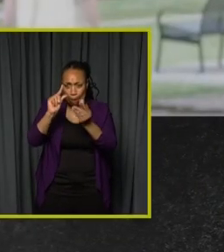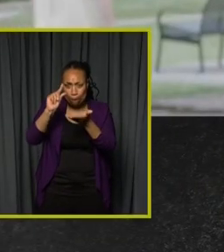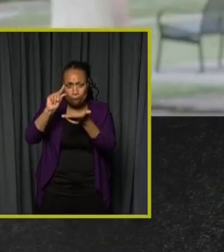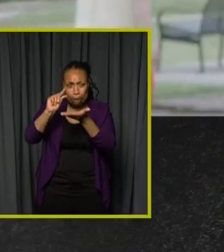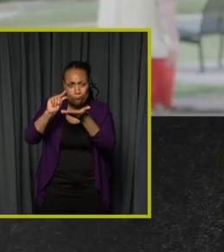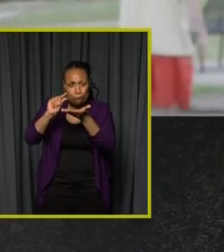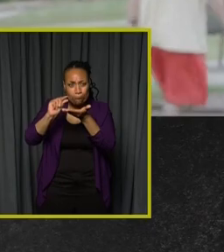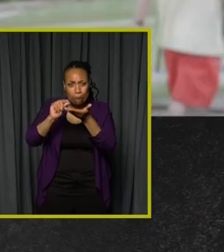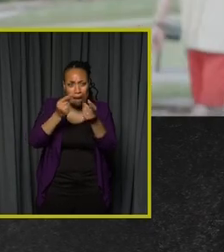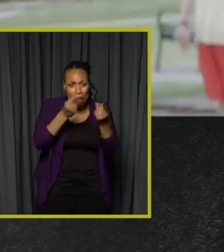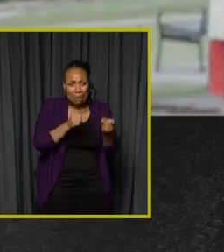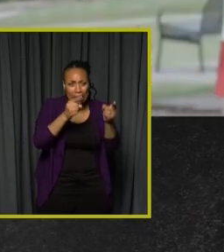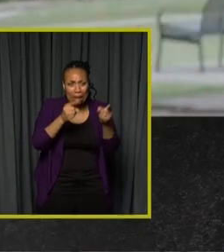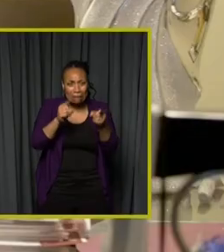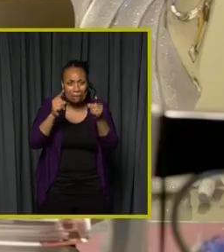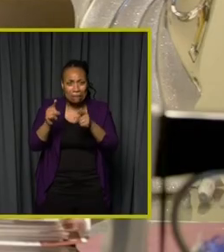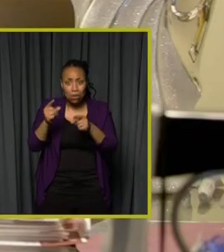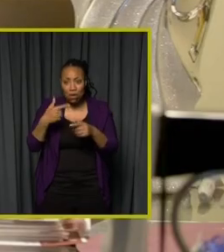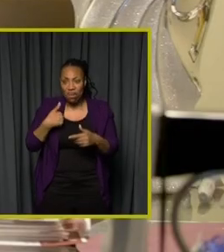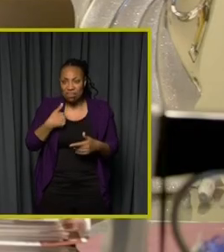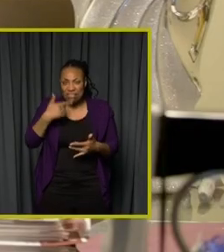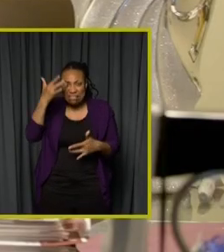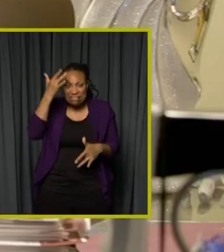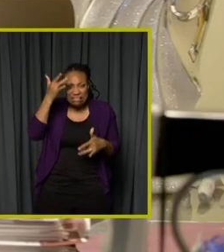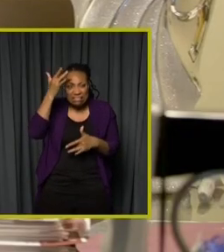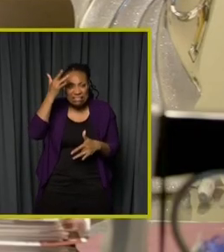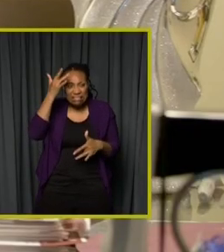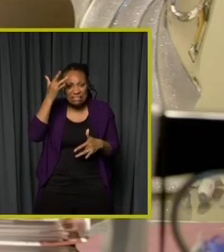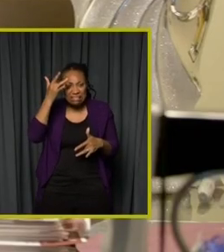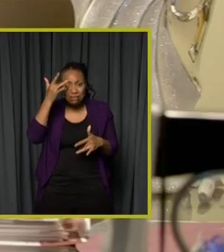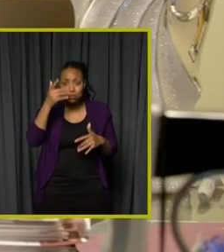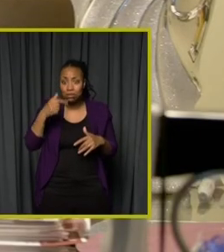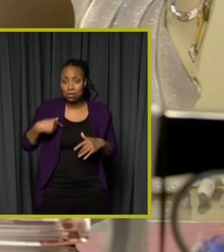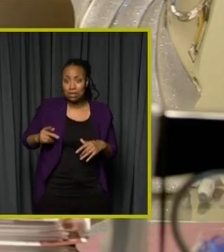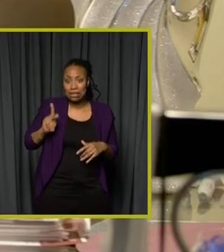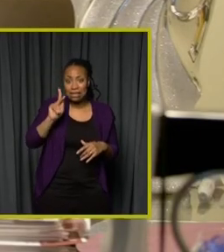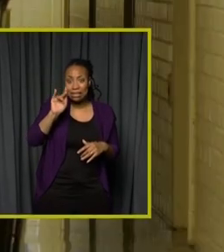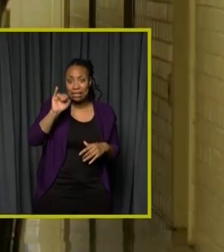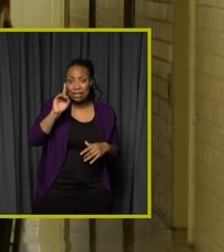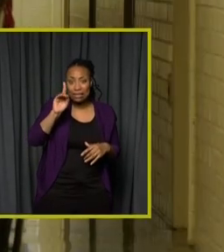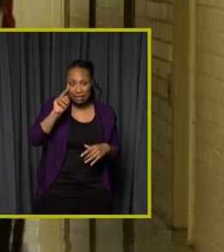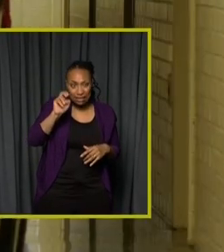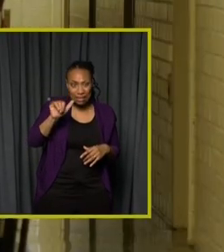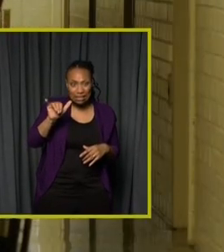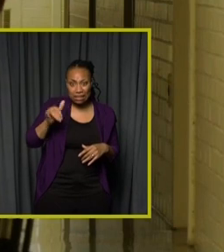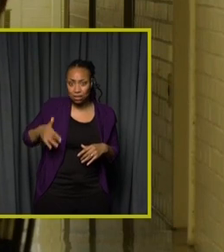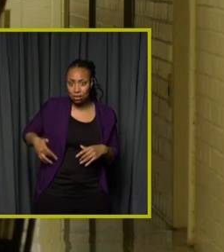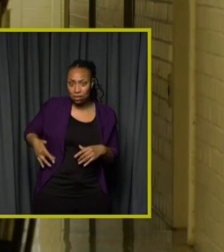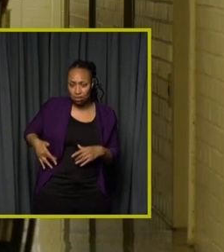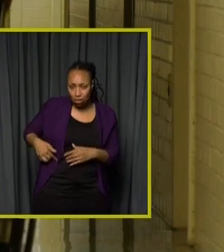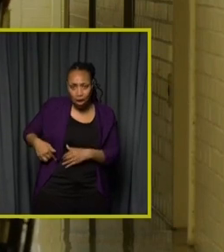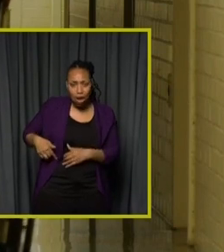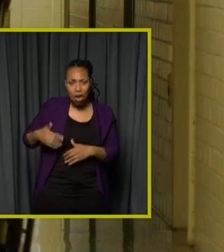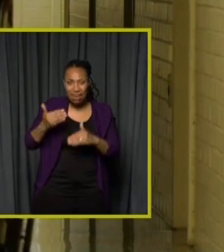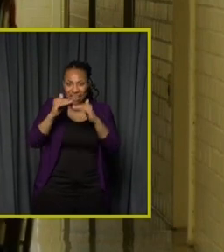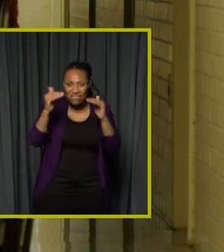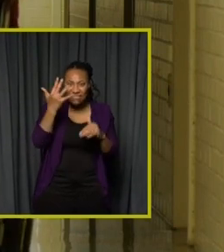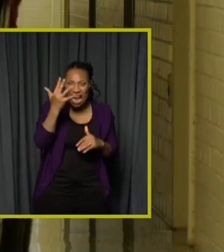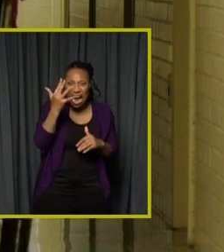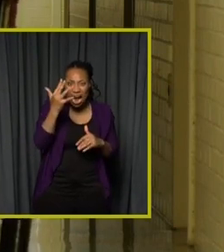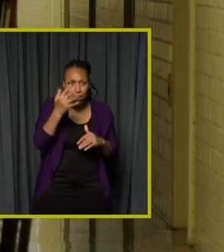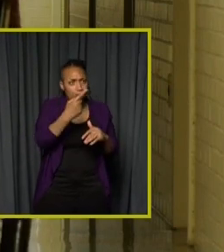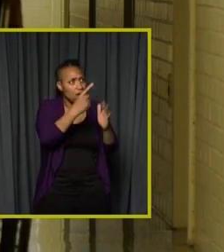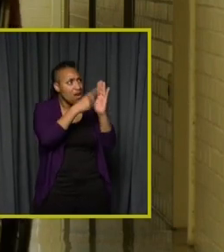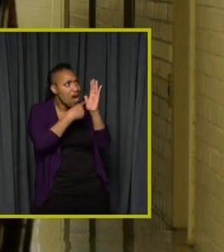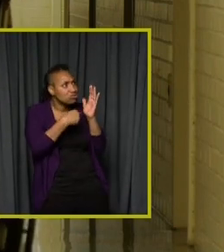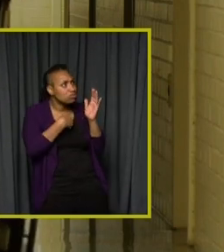5 of kidney disease. I fell behind on my health care, and they canceled my health insurance, and they told me I have to